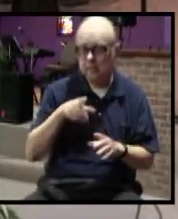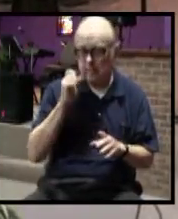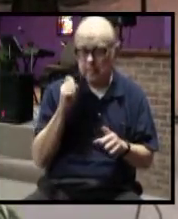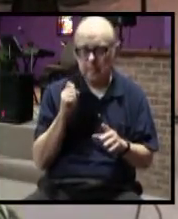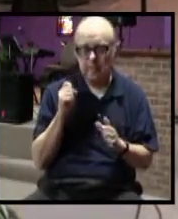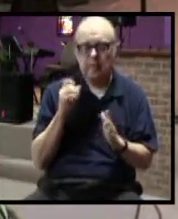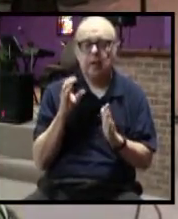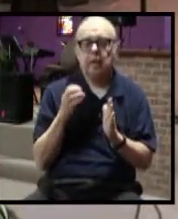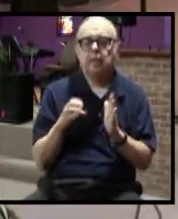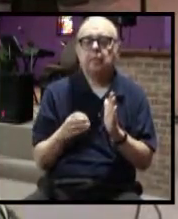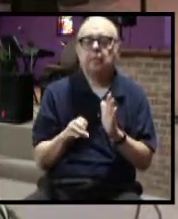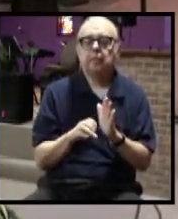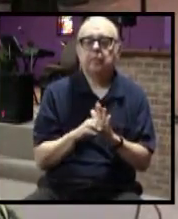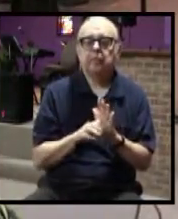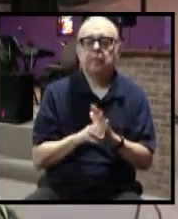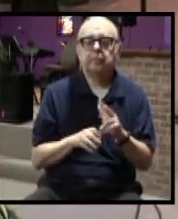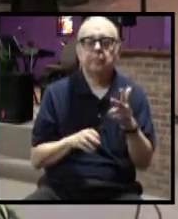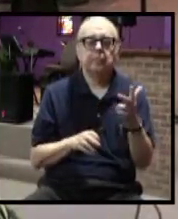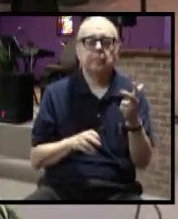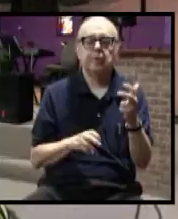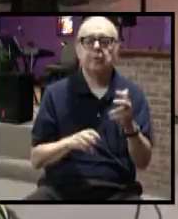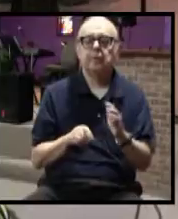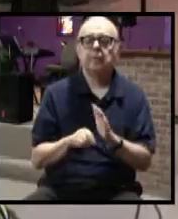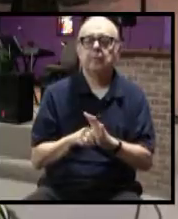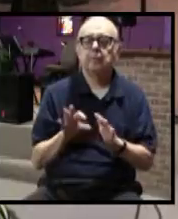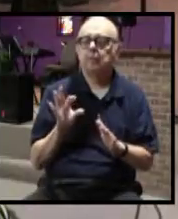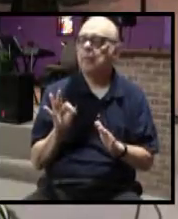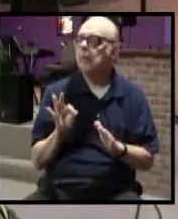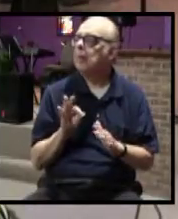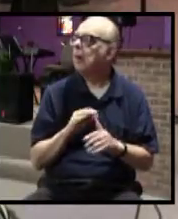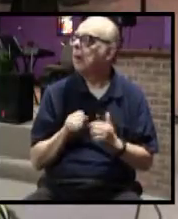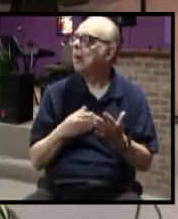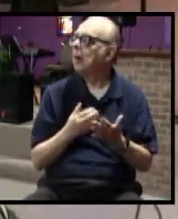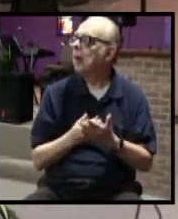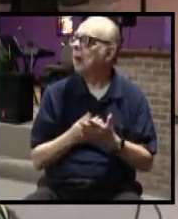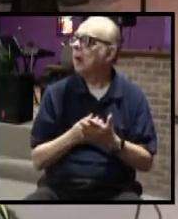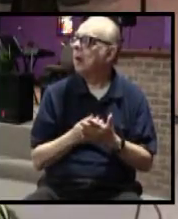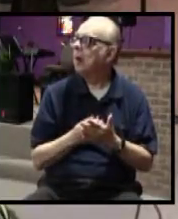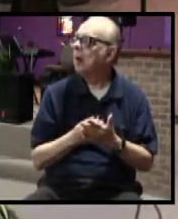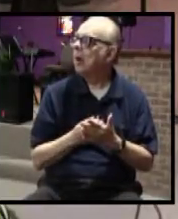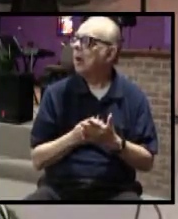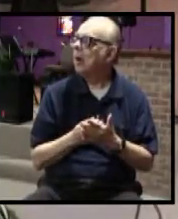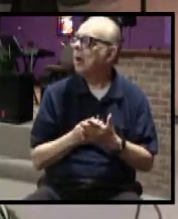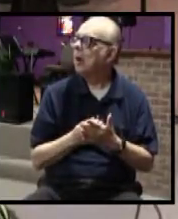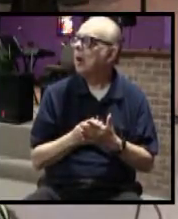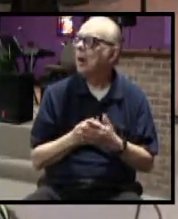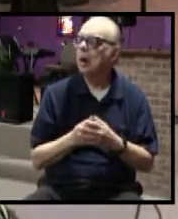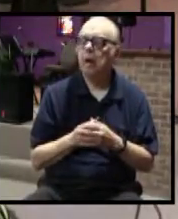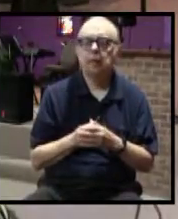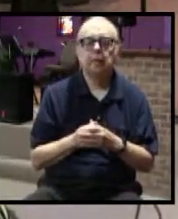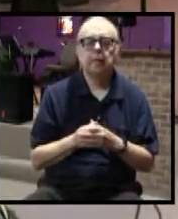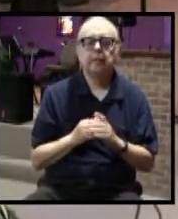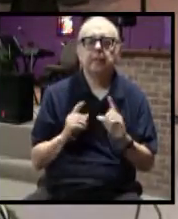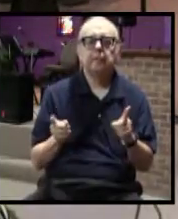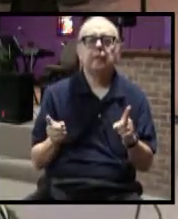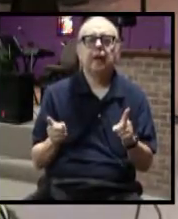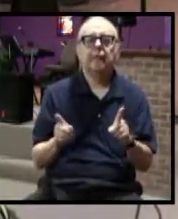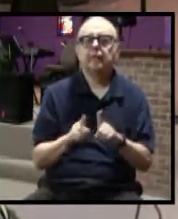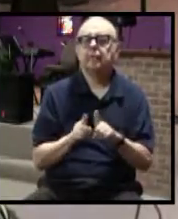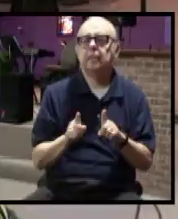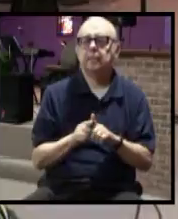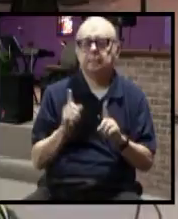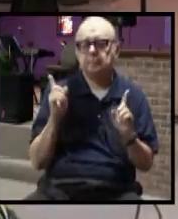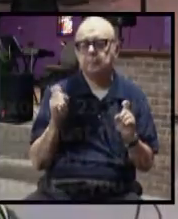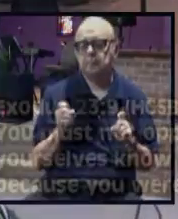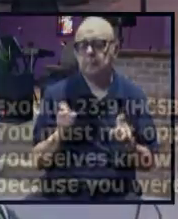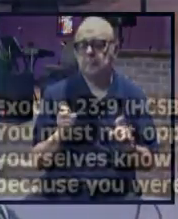In Exodus chapter 23 and verse 9, I've got all the scriptures on the, on the board. He